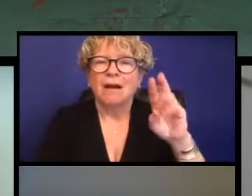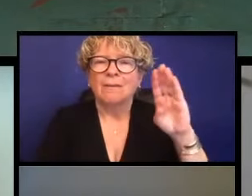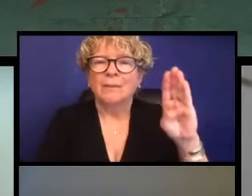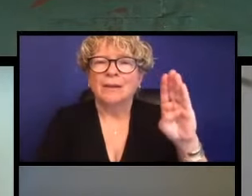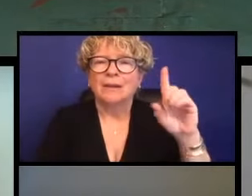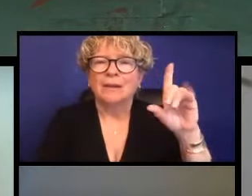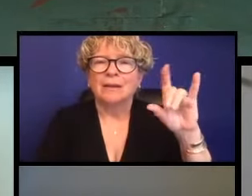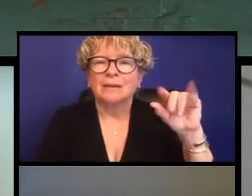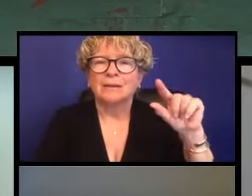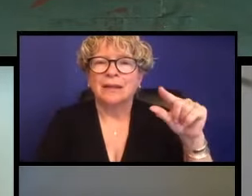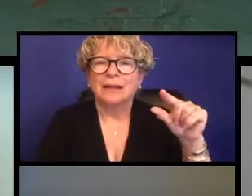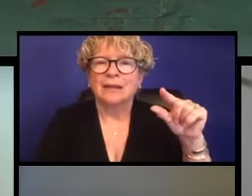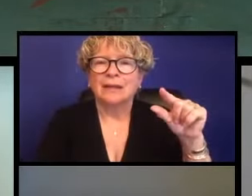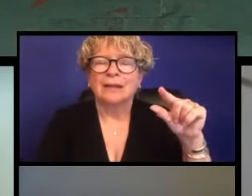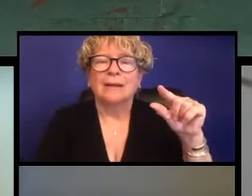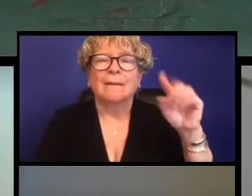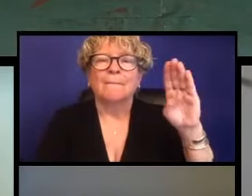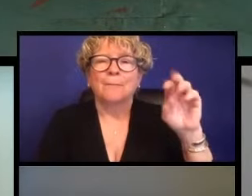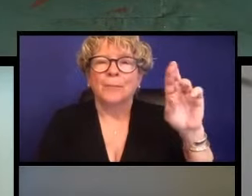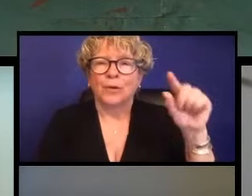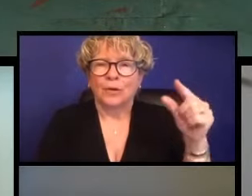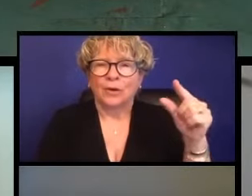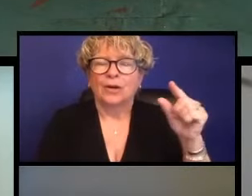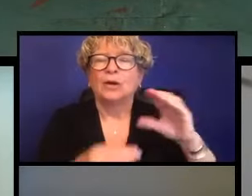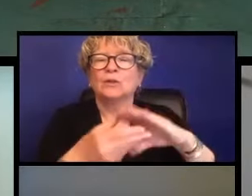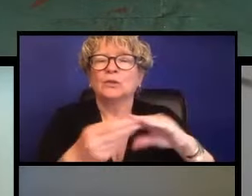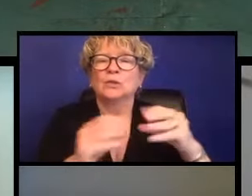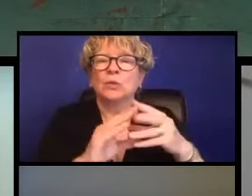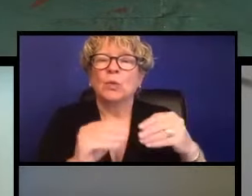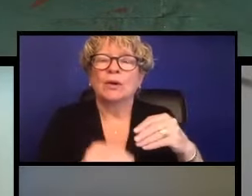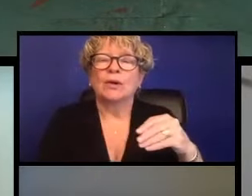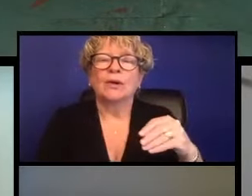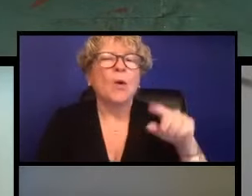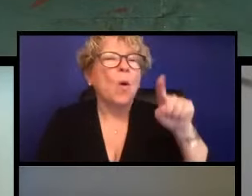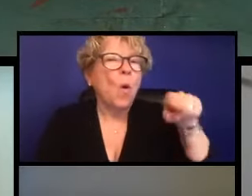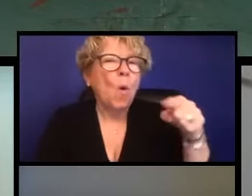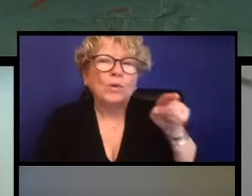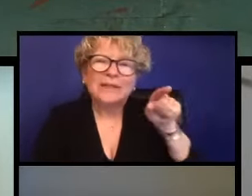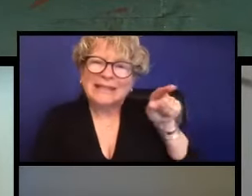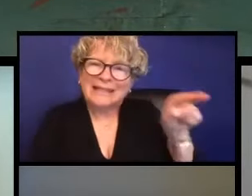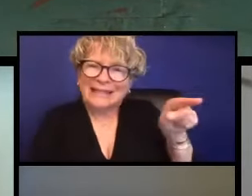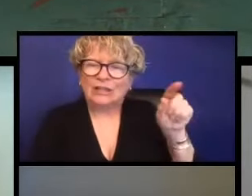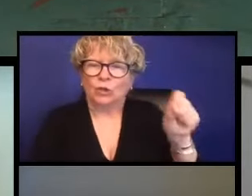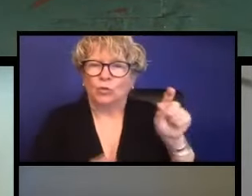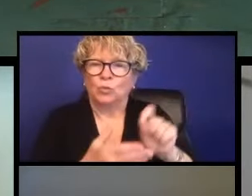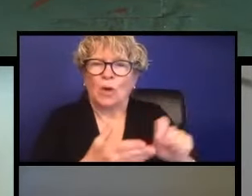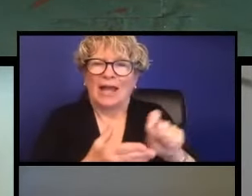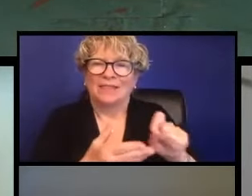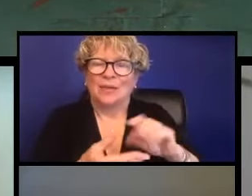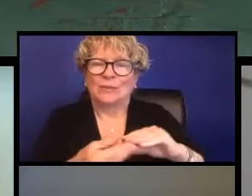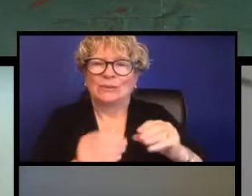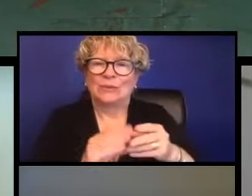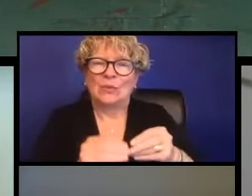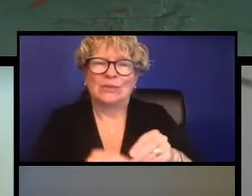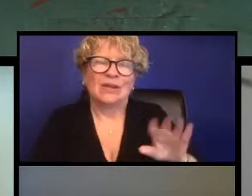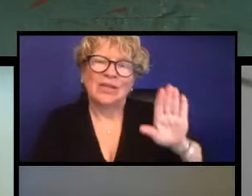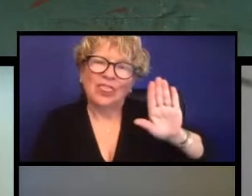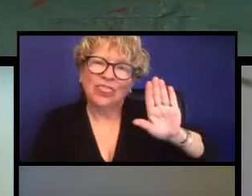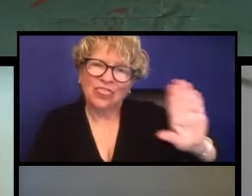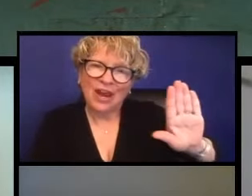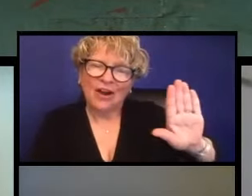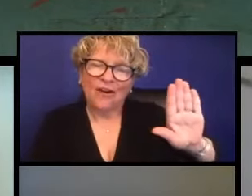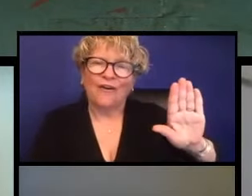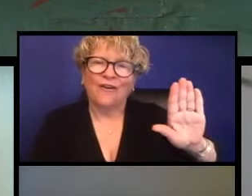great example of that. Those are stories that only R.B. Lemberg could write. Those stories are of their